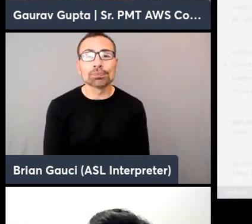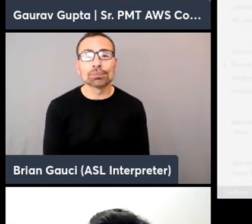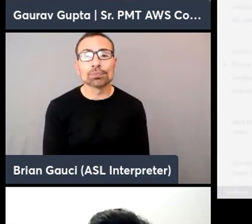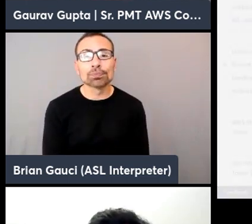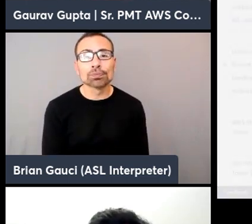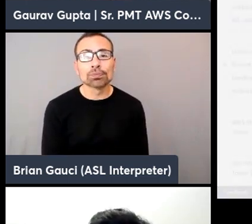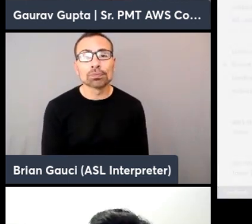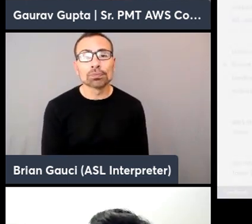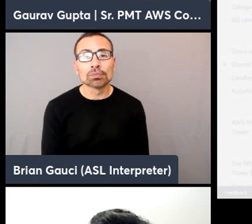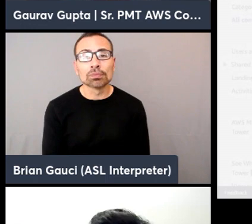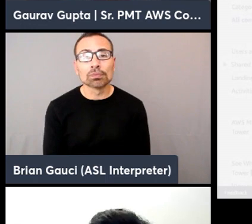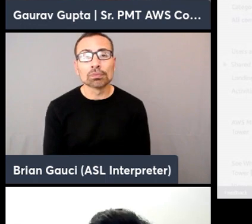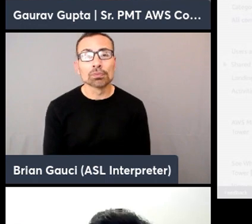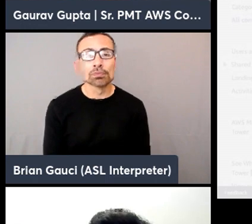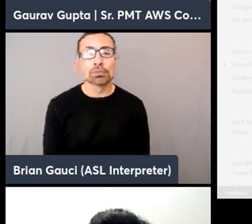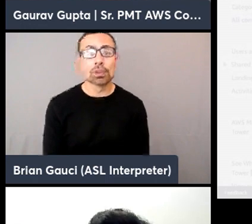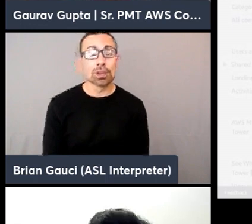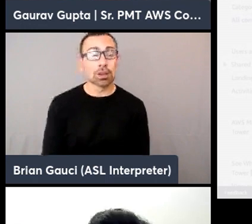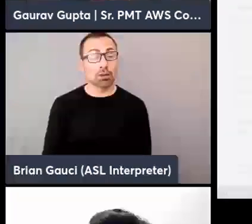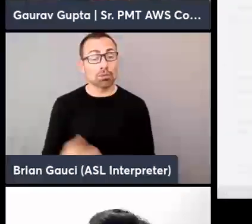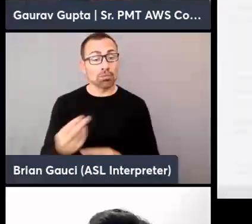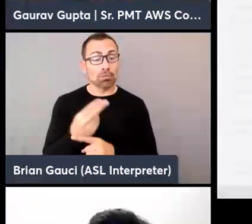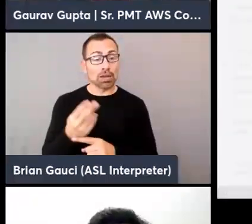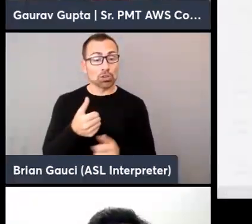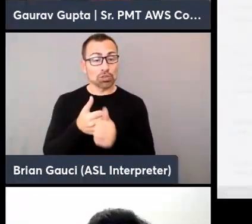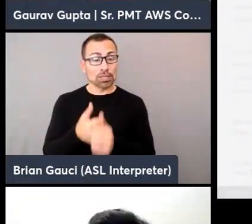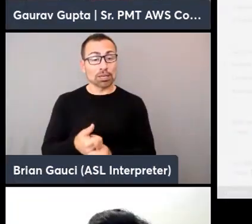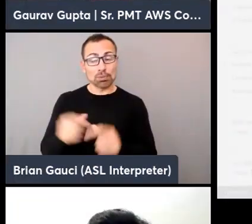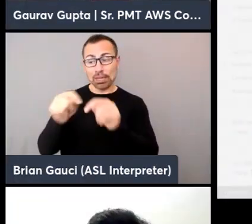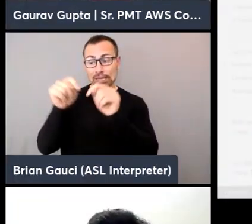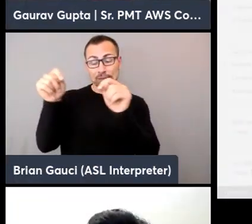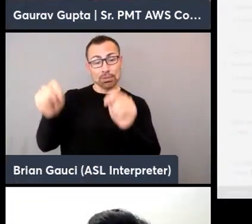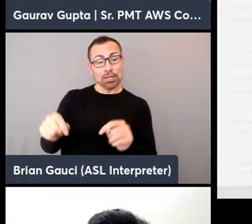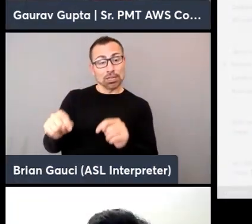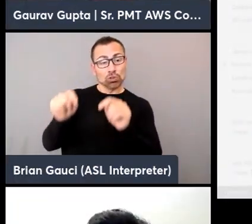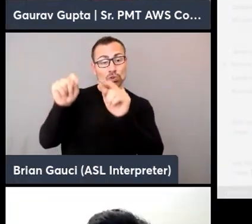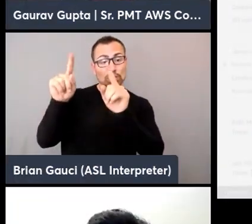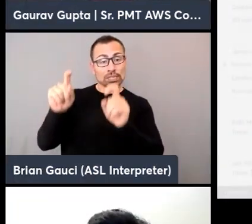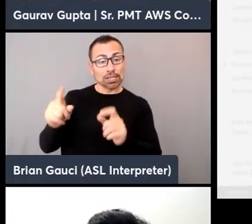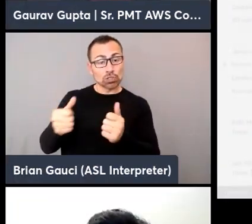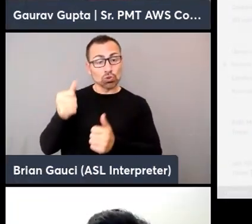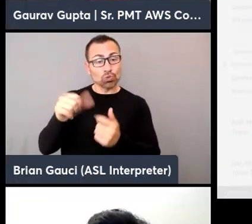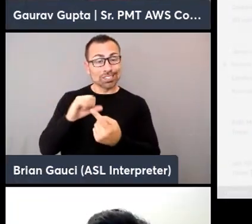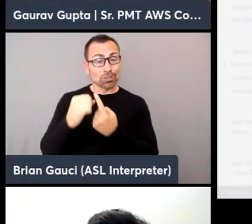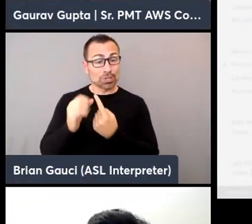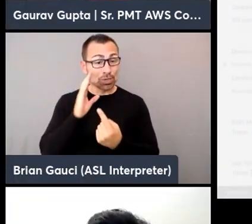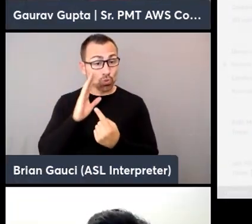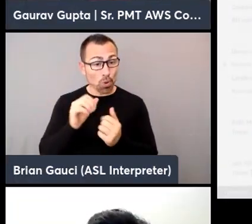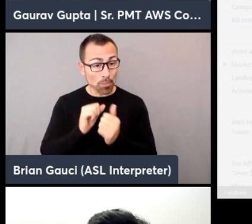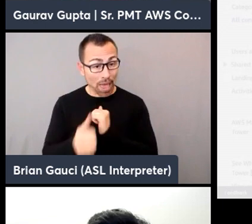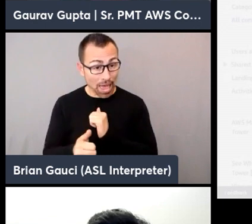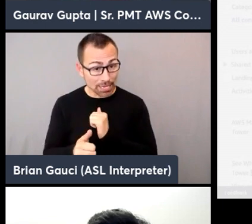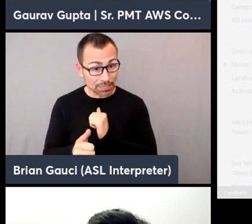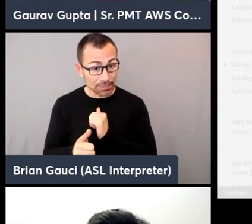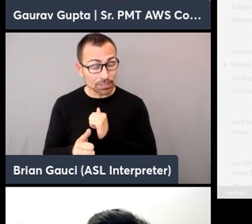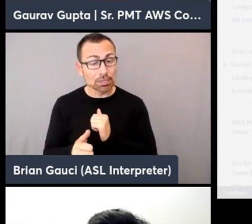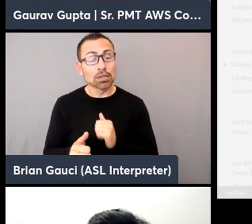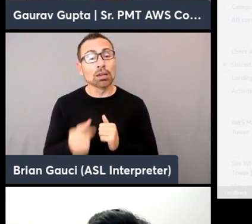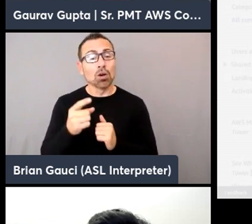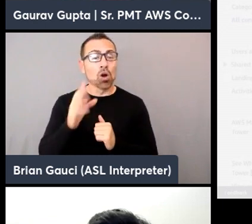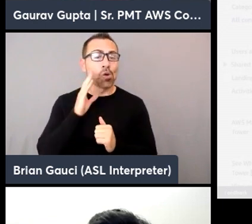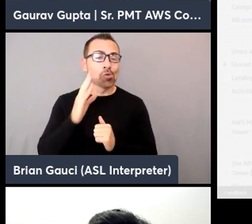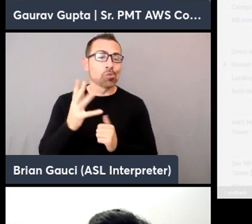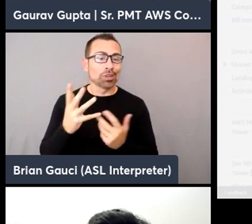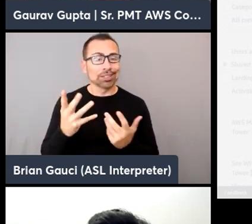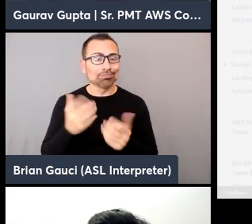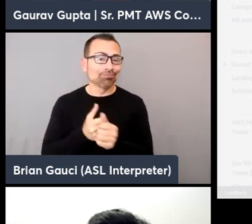by using the compliant template, you can test in which scenarios will this control pass or basically will be deemed as a